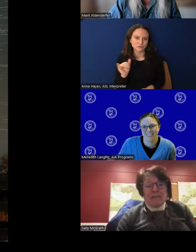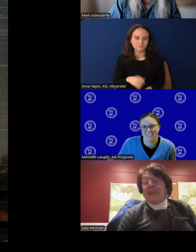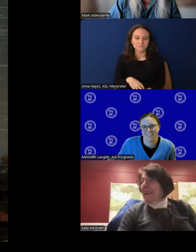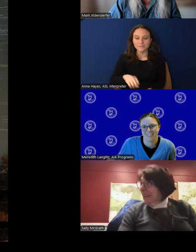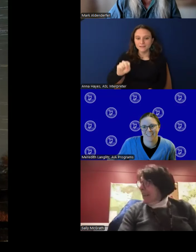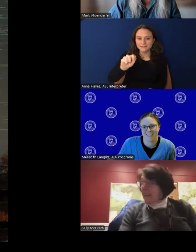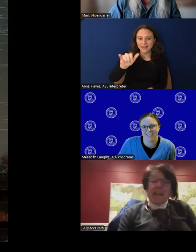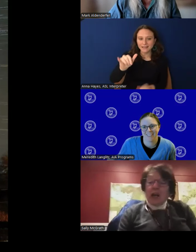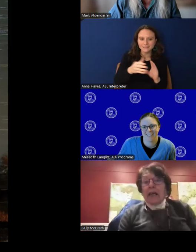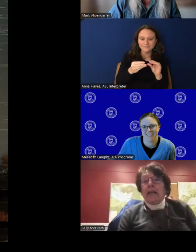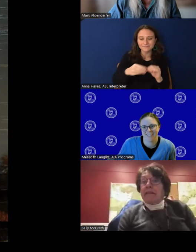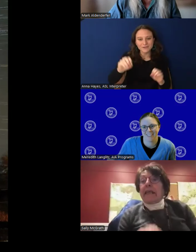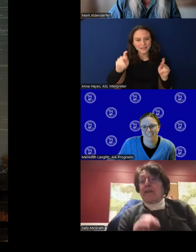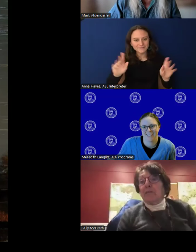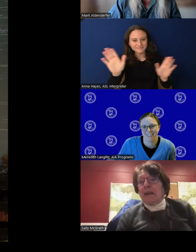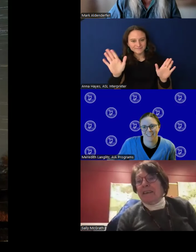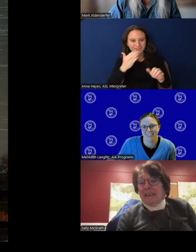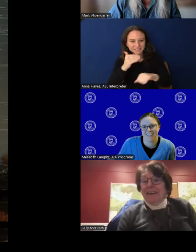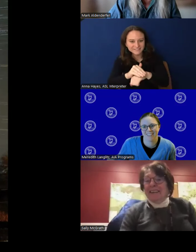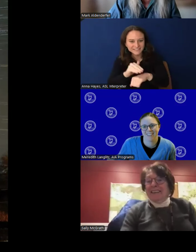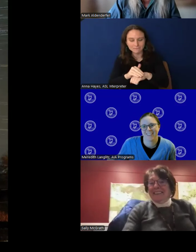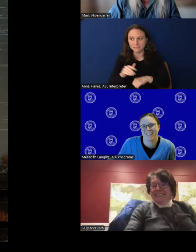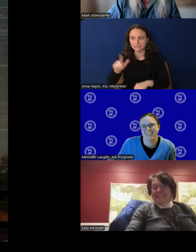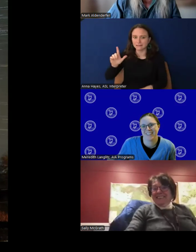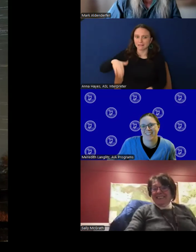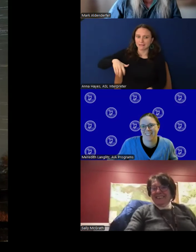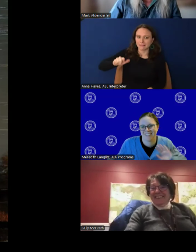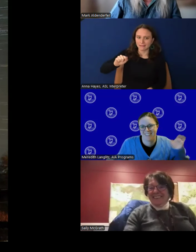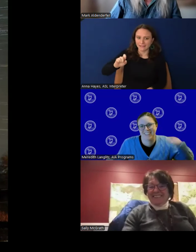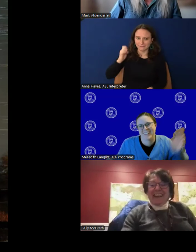folks. It's late. Yeah.